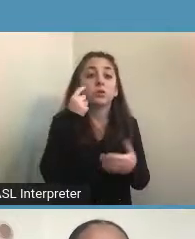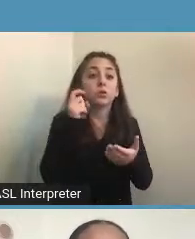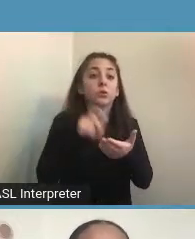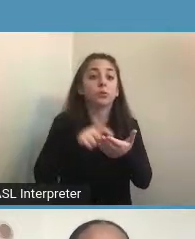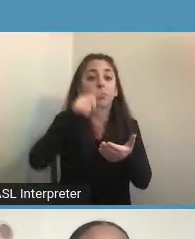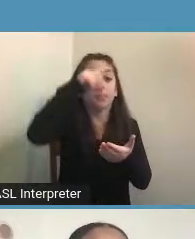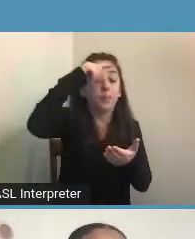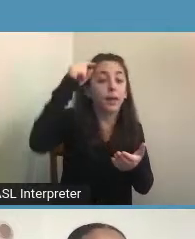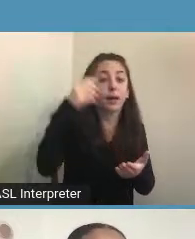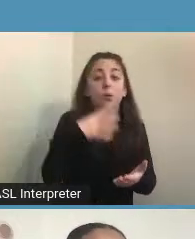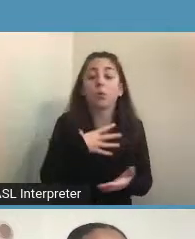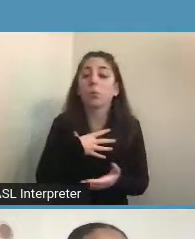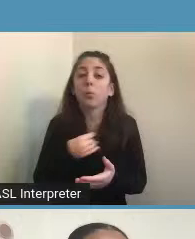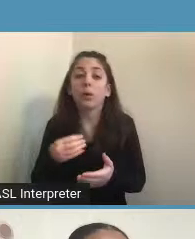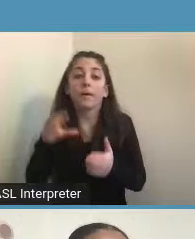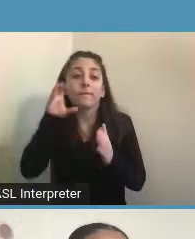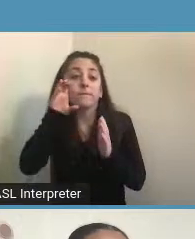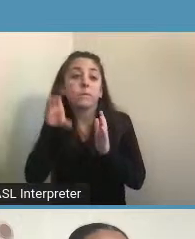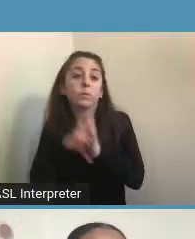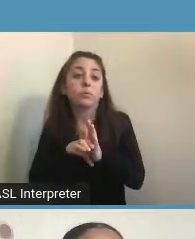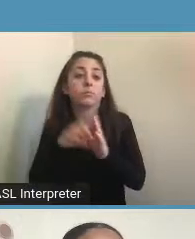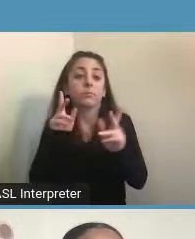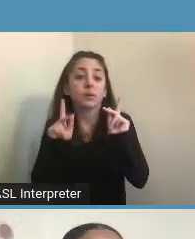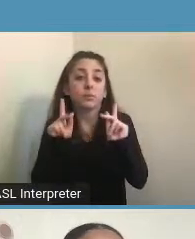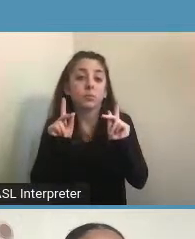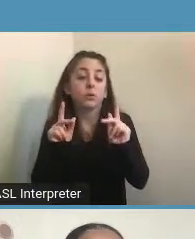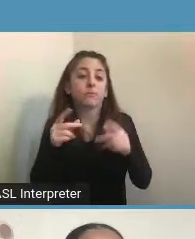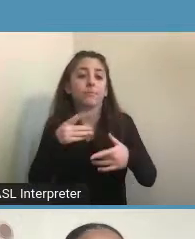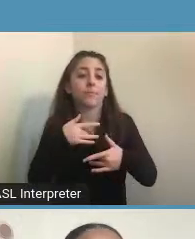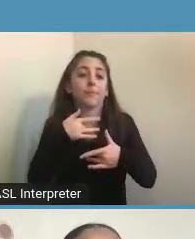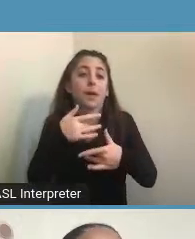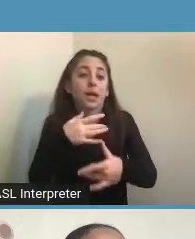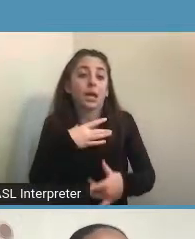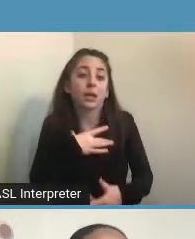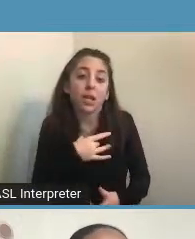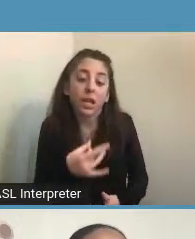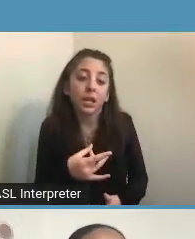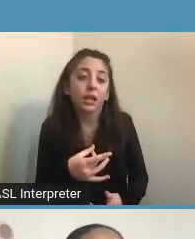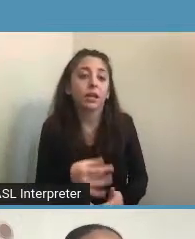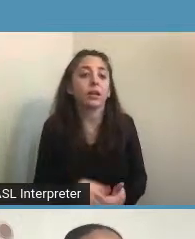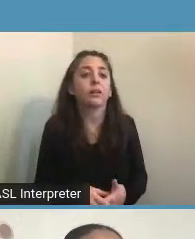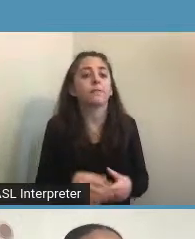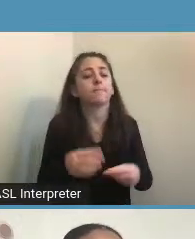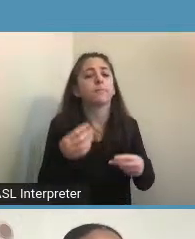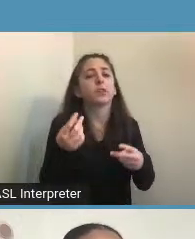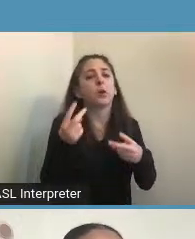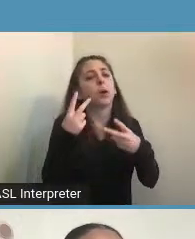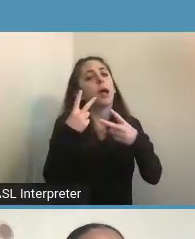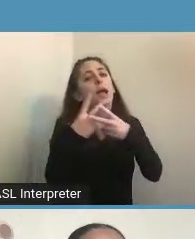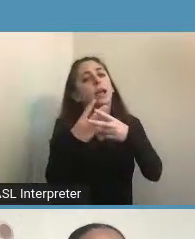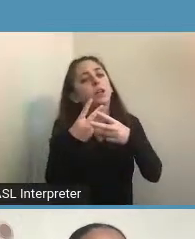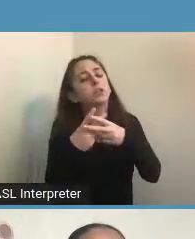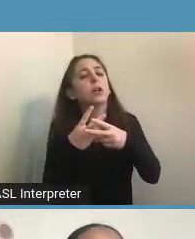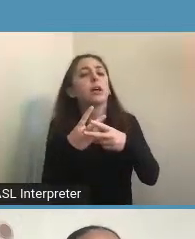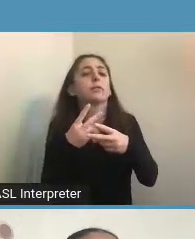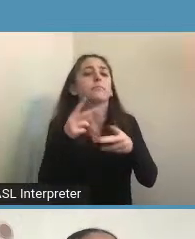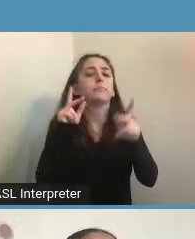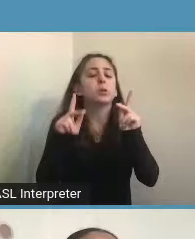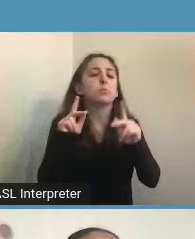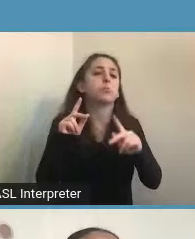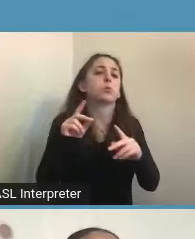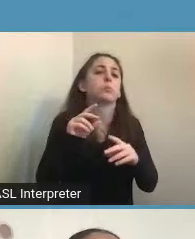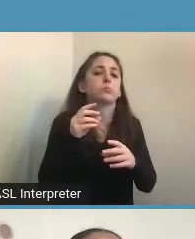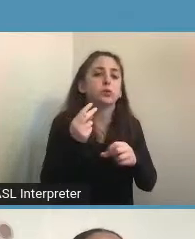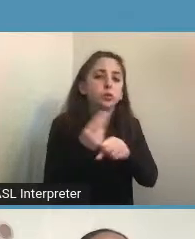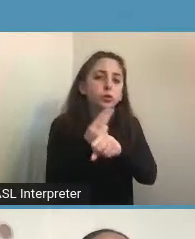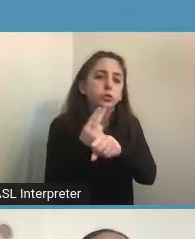And how many of your hashtags were used, or like what was the rate of use for your hashtags? And in the reports,